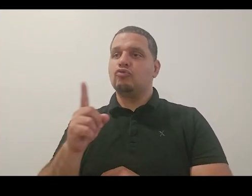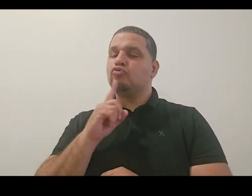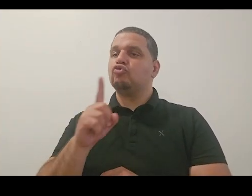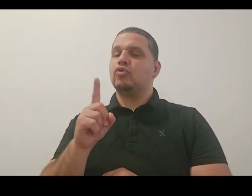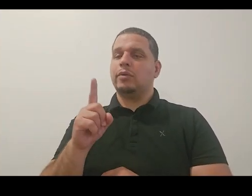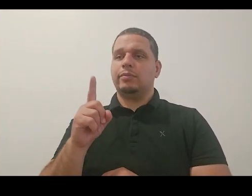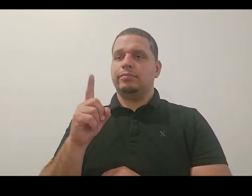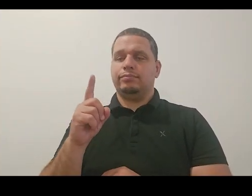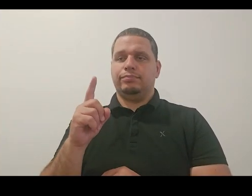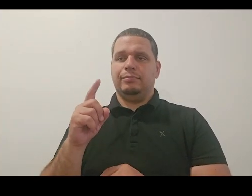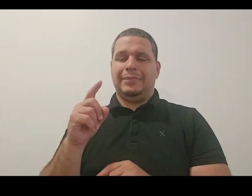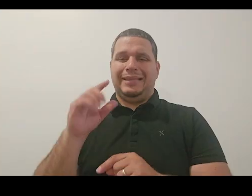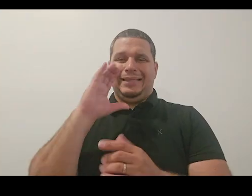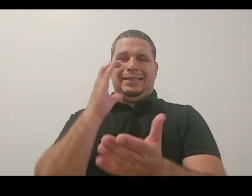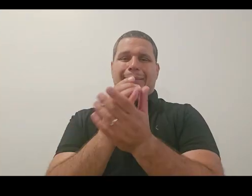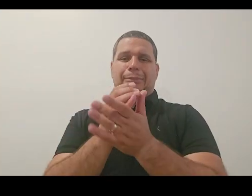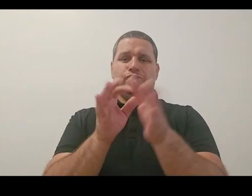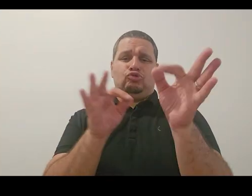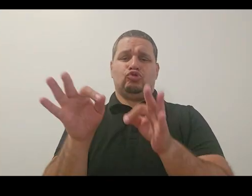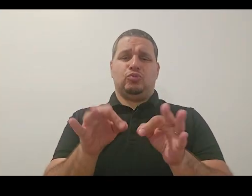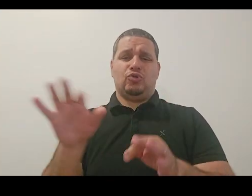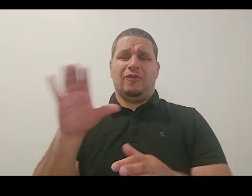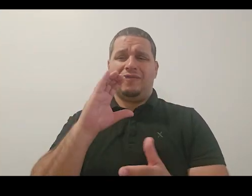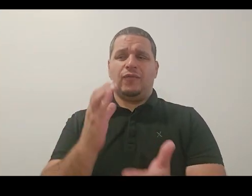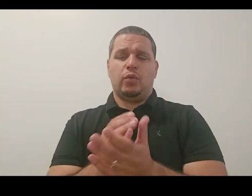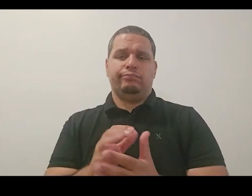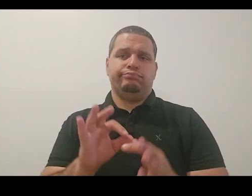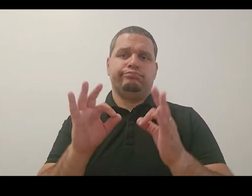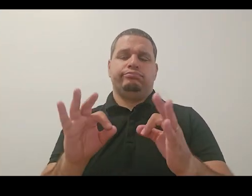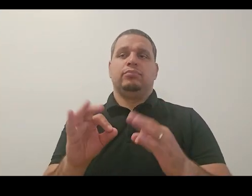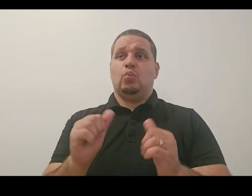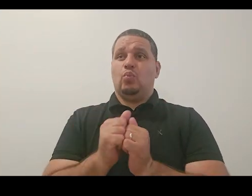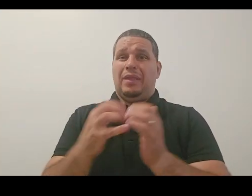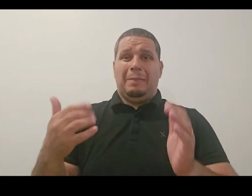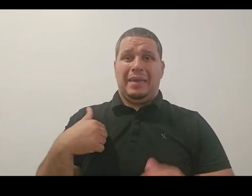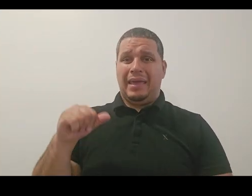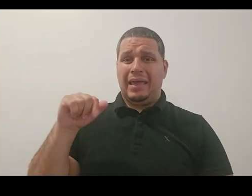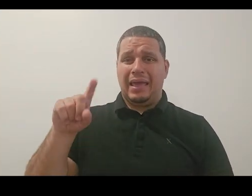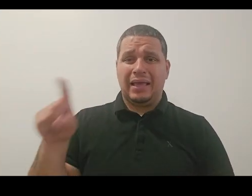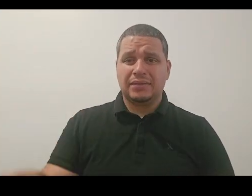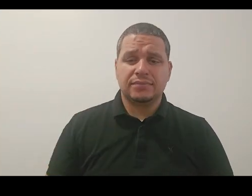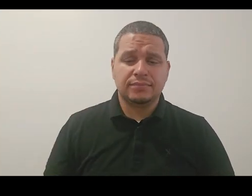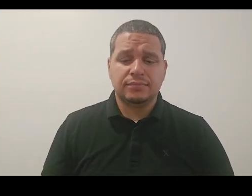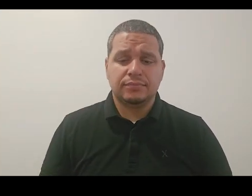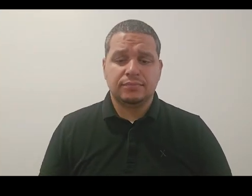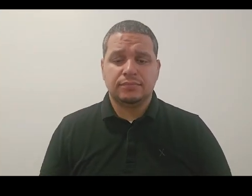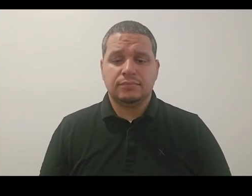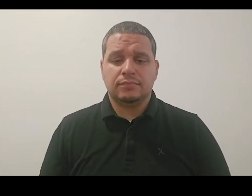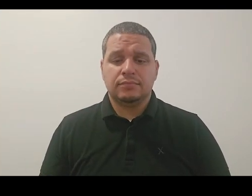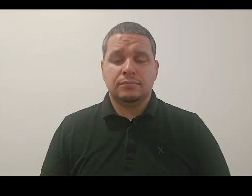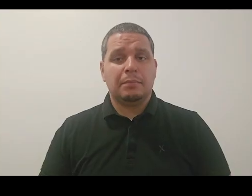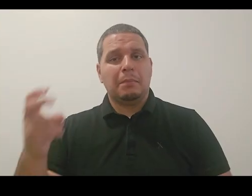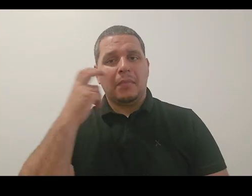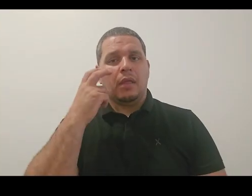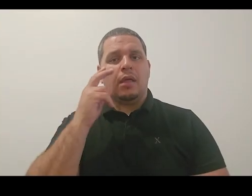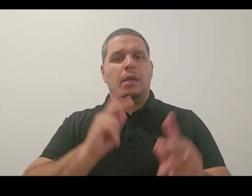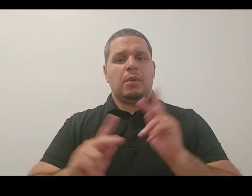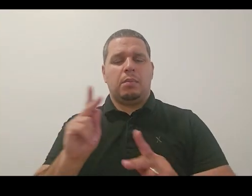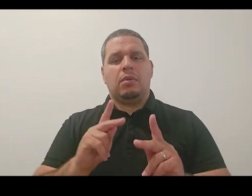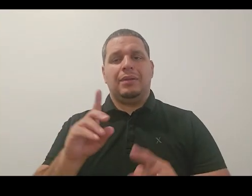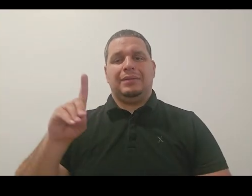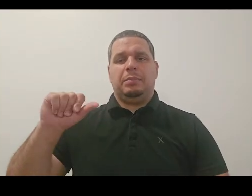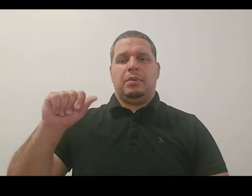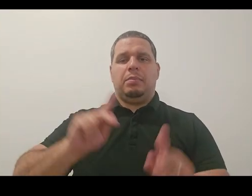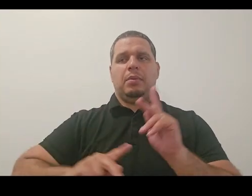friend including a really great image description to their photos without me even asking. You